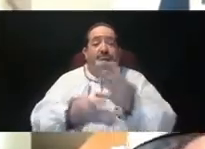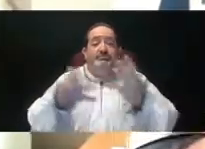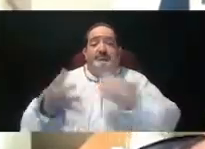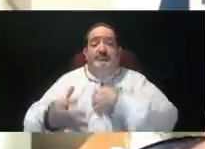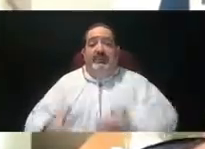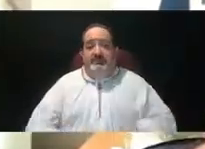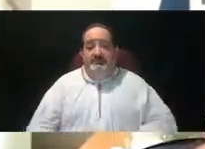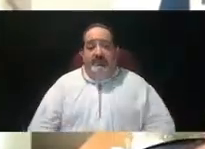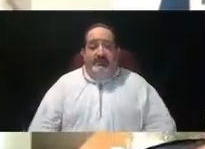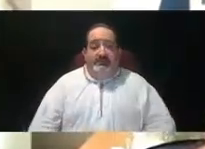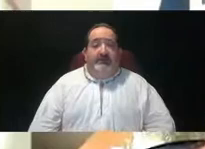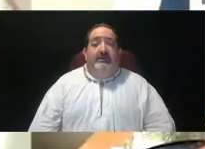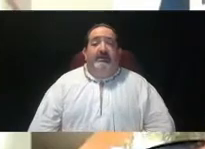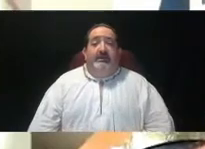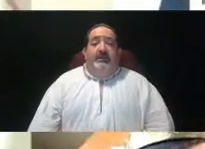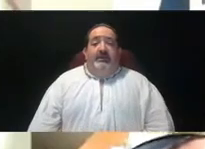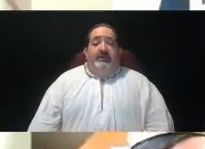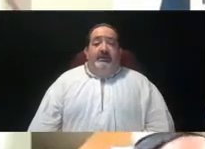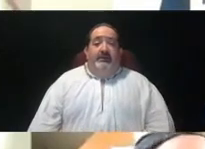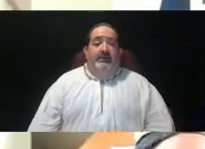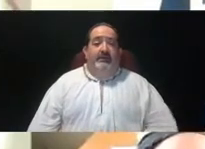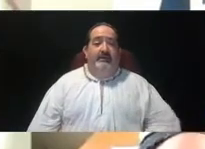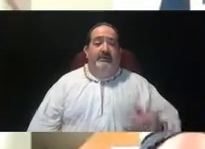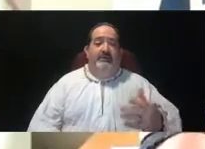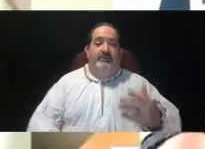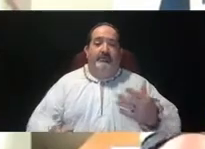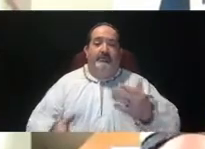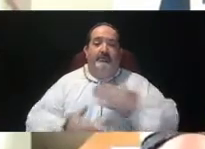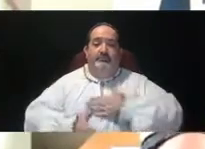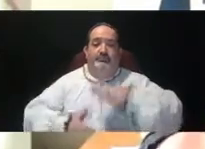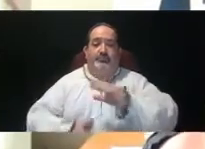really enjoy your brewing, and we'd like you to continue to do it.